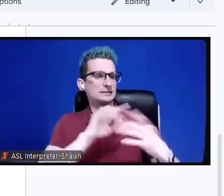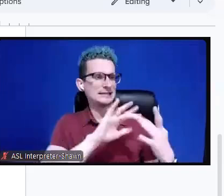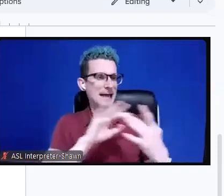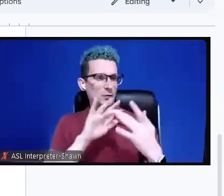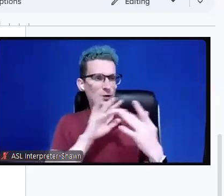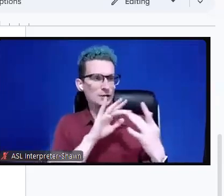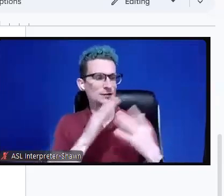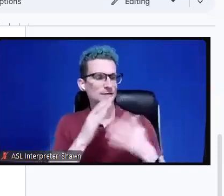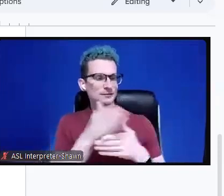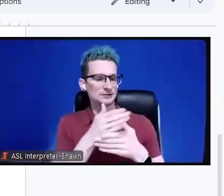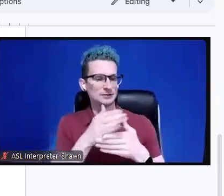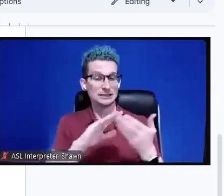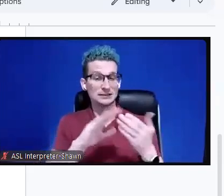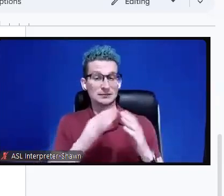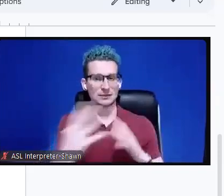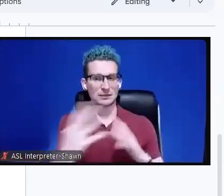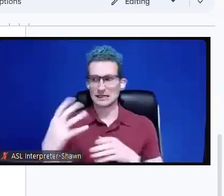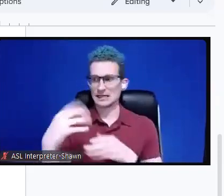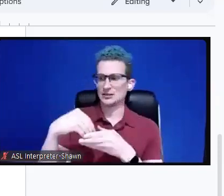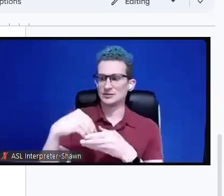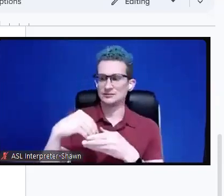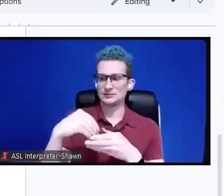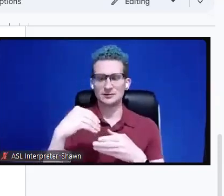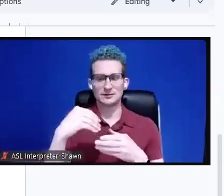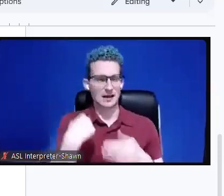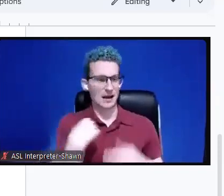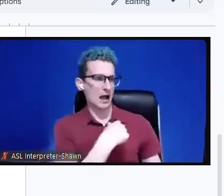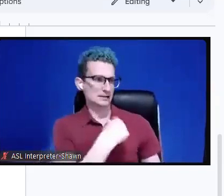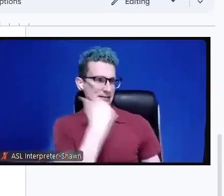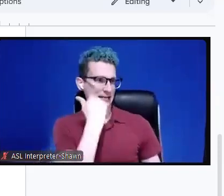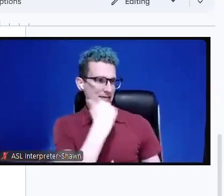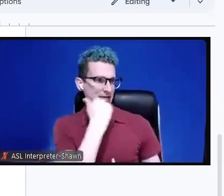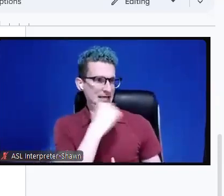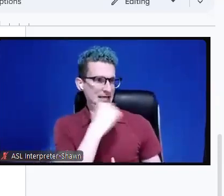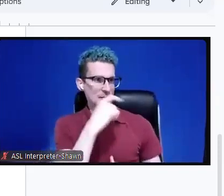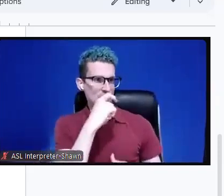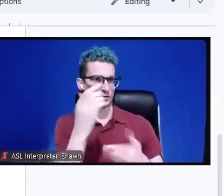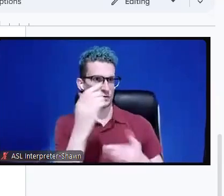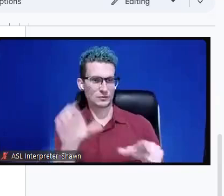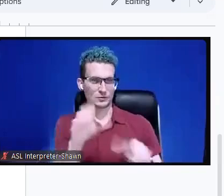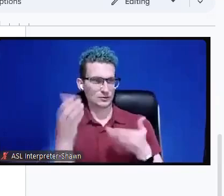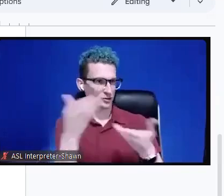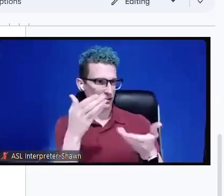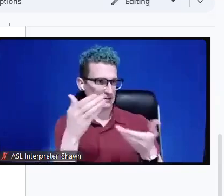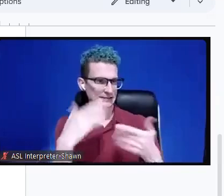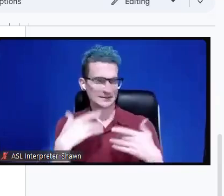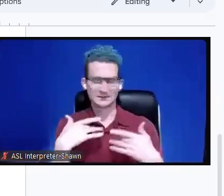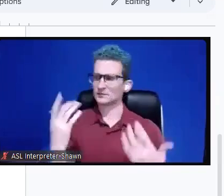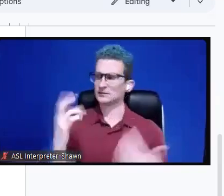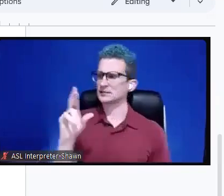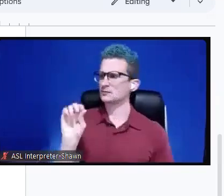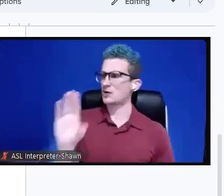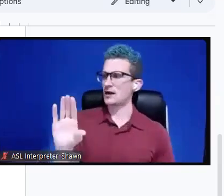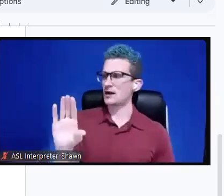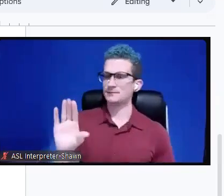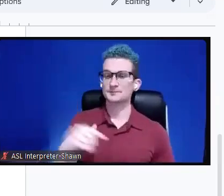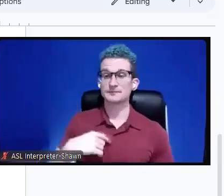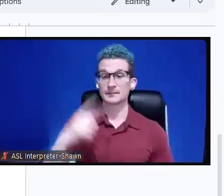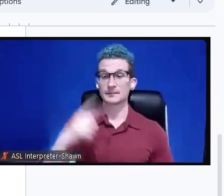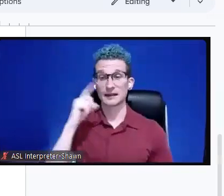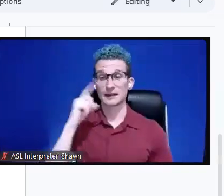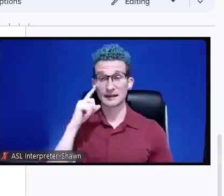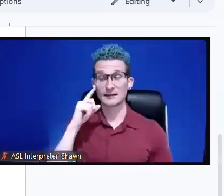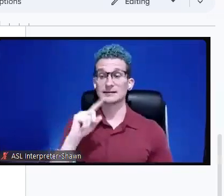are, every day doing services. What's up, Rob? Yeah, I was say, I think it's extremely